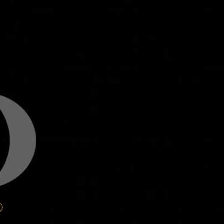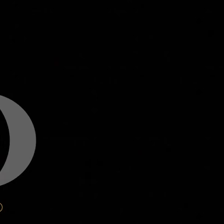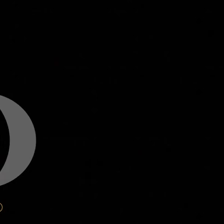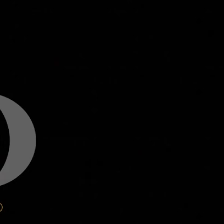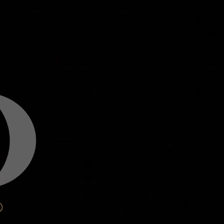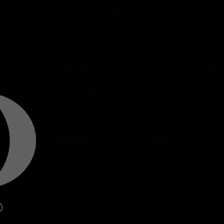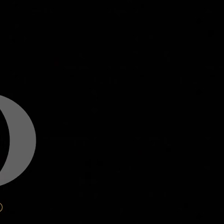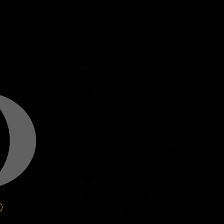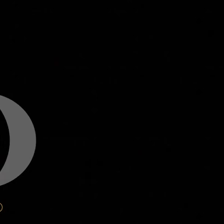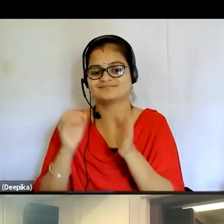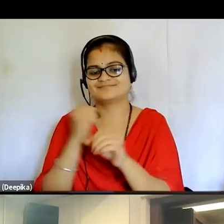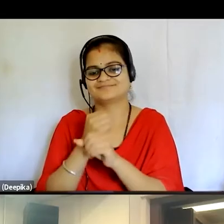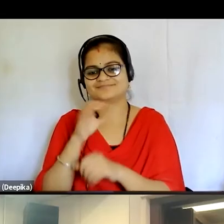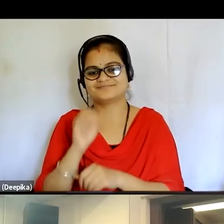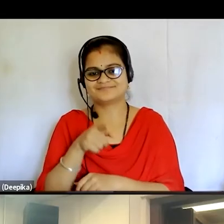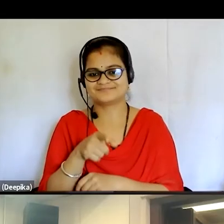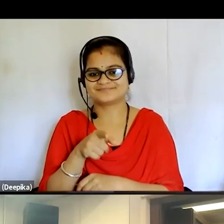That is the Mogo.